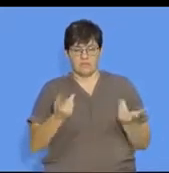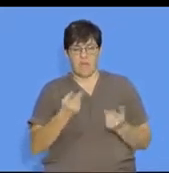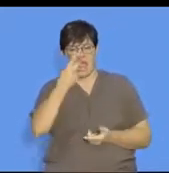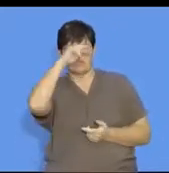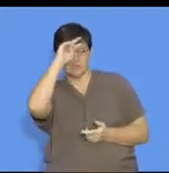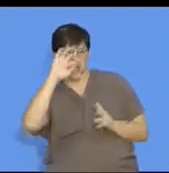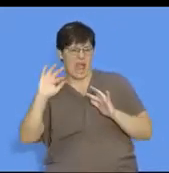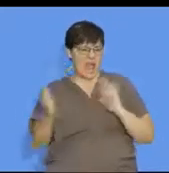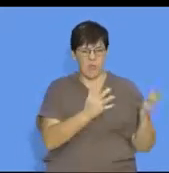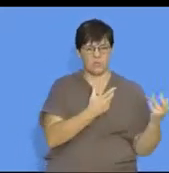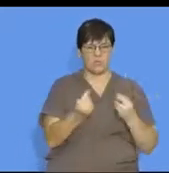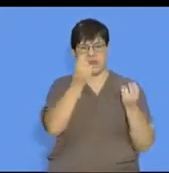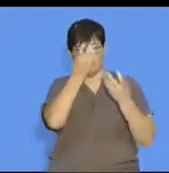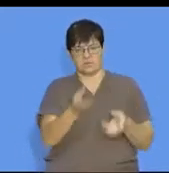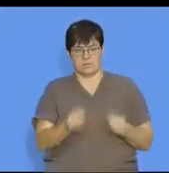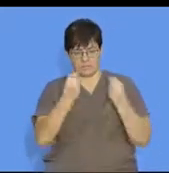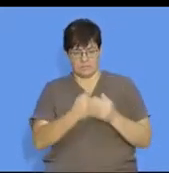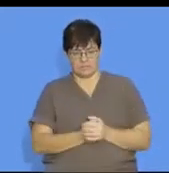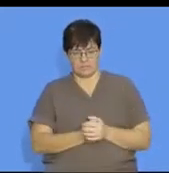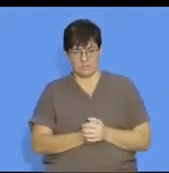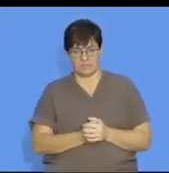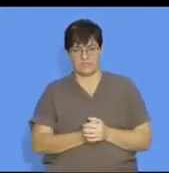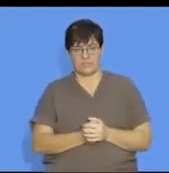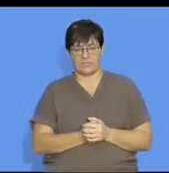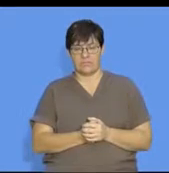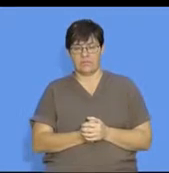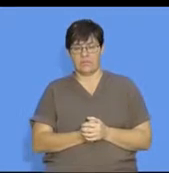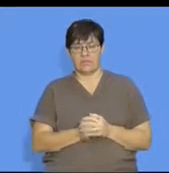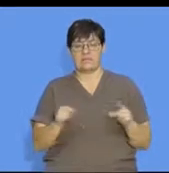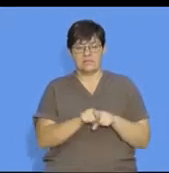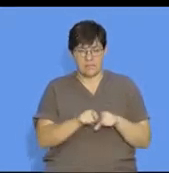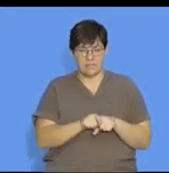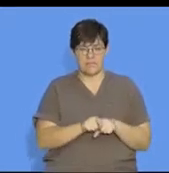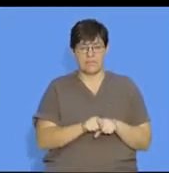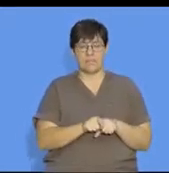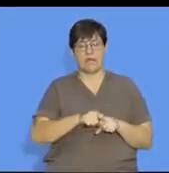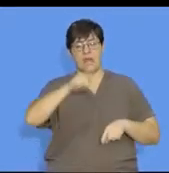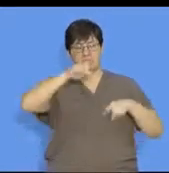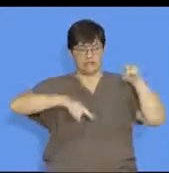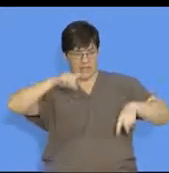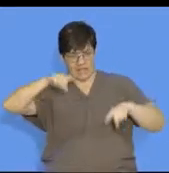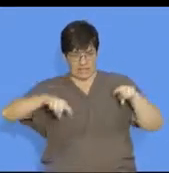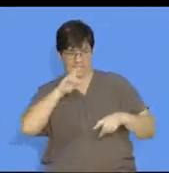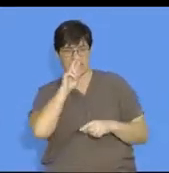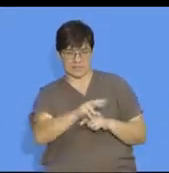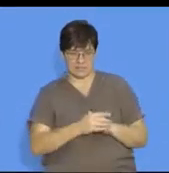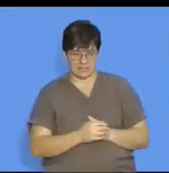the interpretation of this data that we have obtained. And also pay careful attention to the trend.